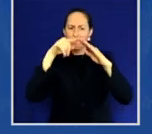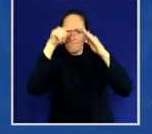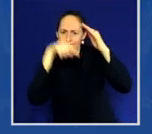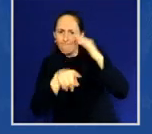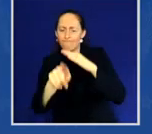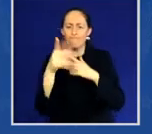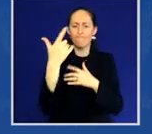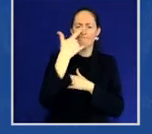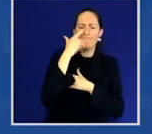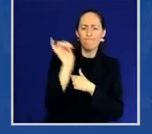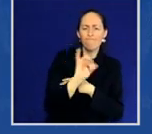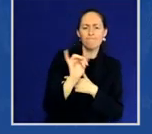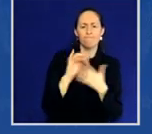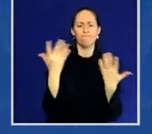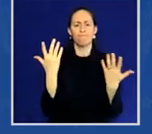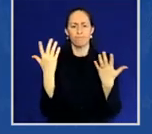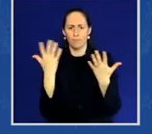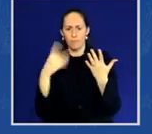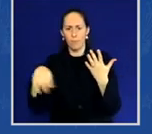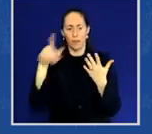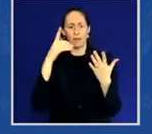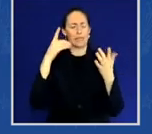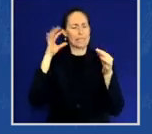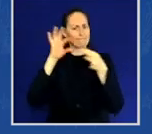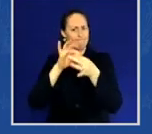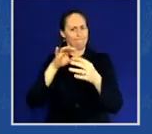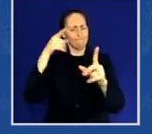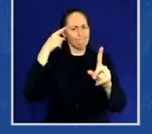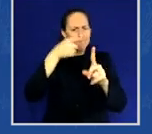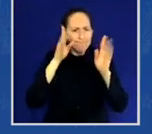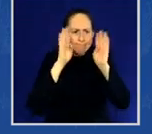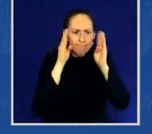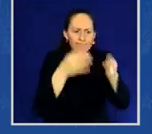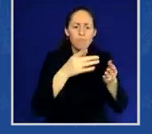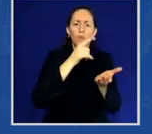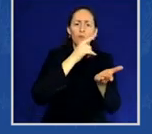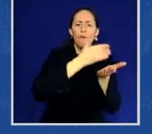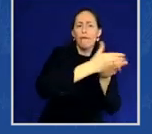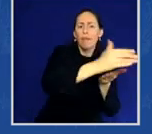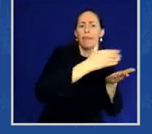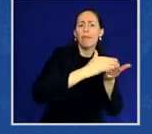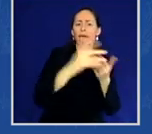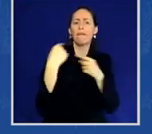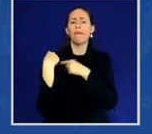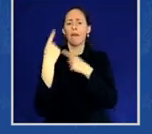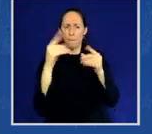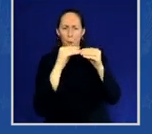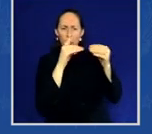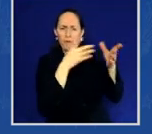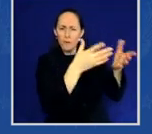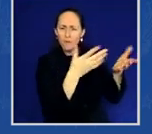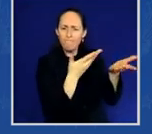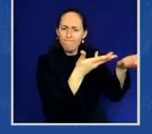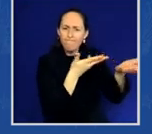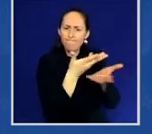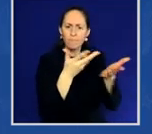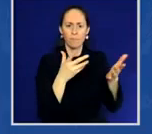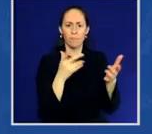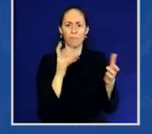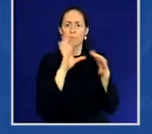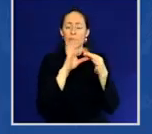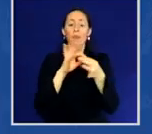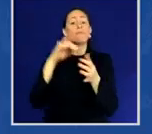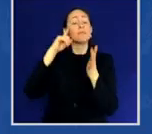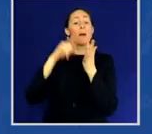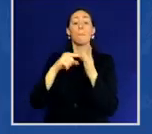connected. Think of what it will mean for opportunity if we can connect Milwaukee to Green Bay to Madison, Scranton and Allentown to New